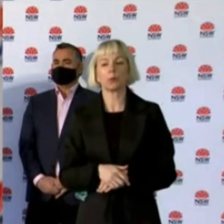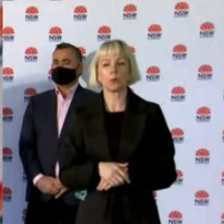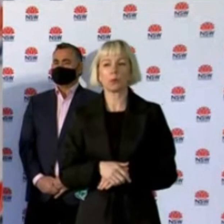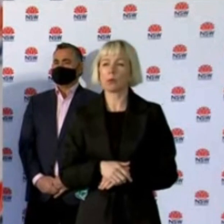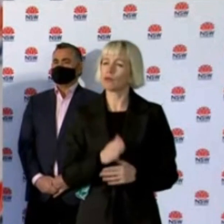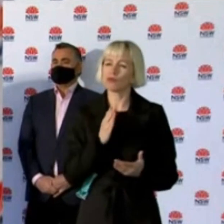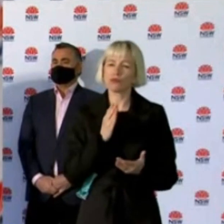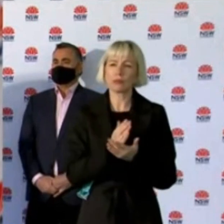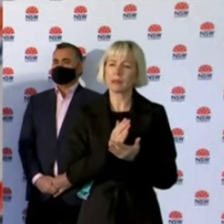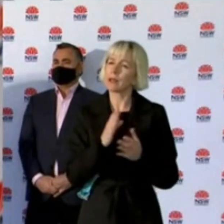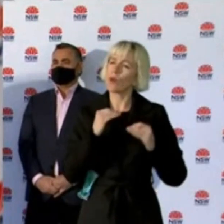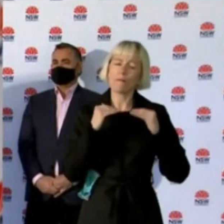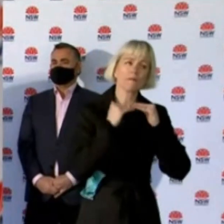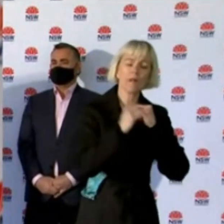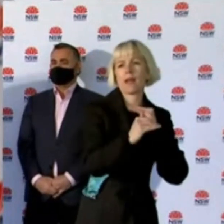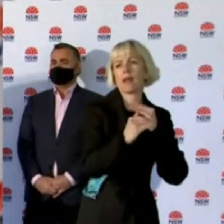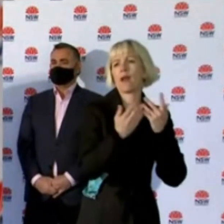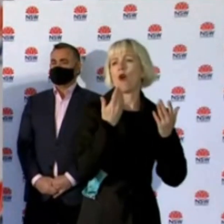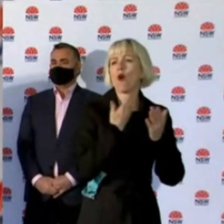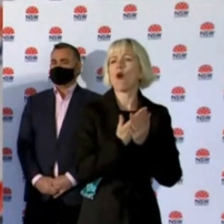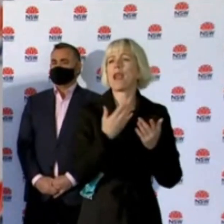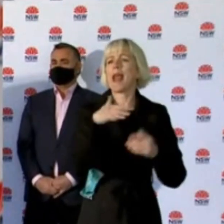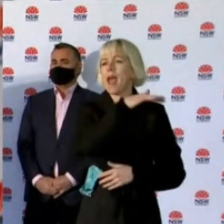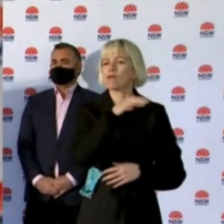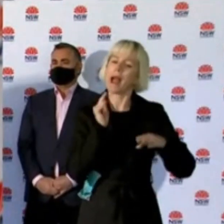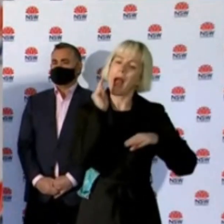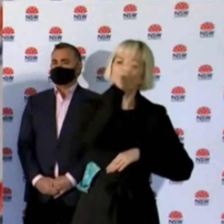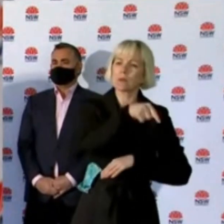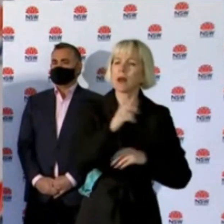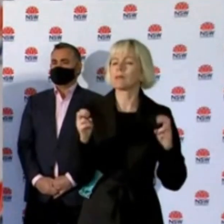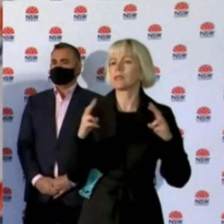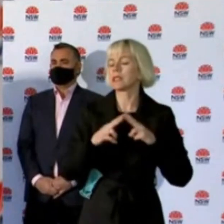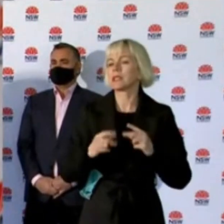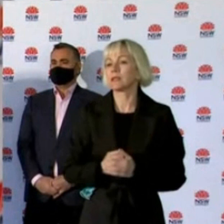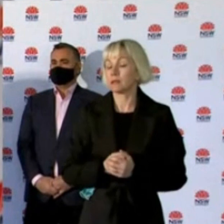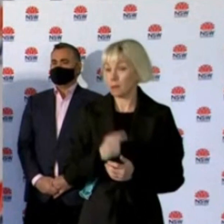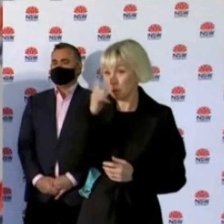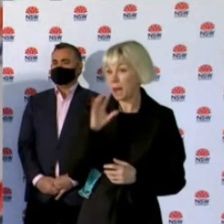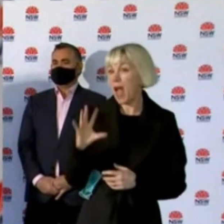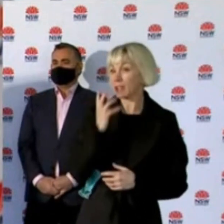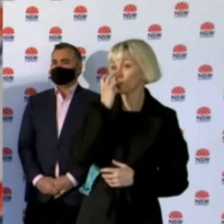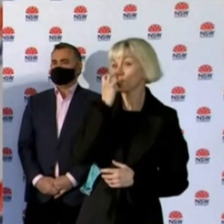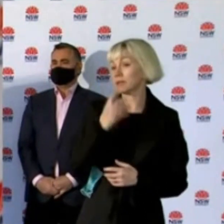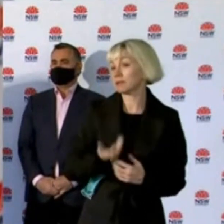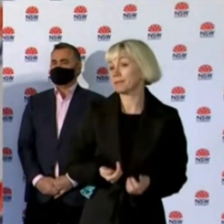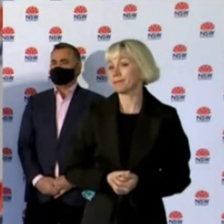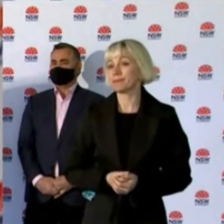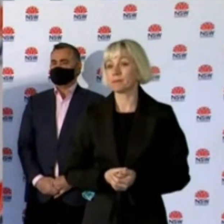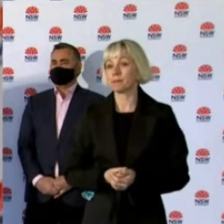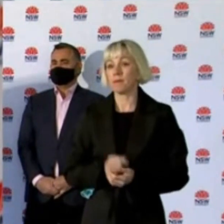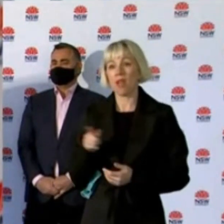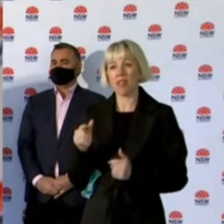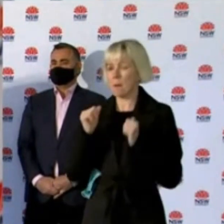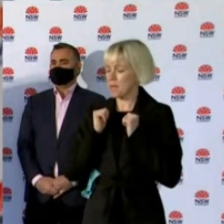put the efforts in that they do. So that people are angry about it, there's no doubt. The behaviour is